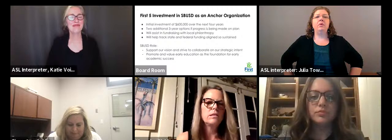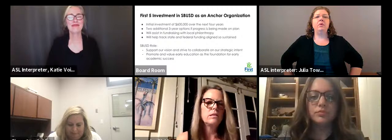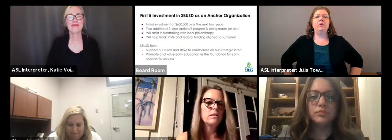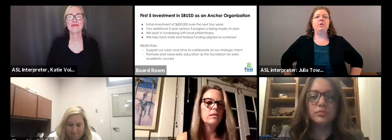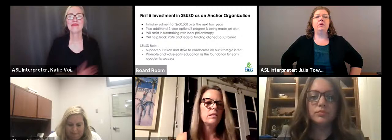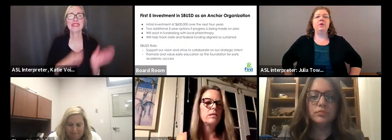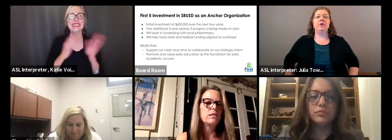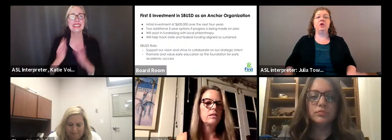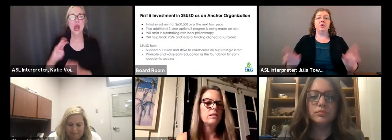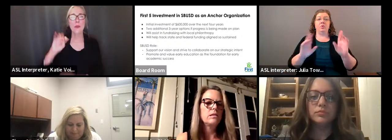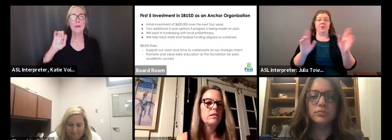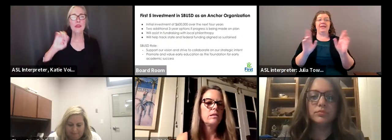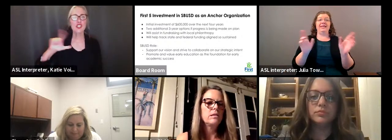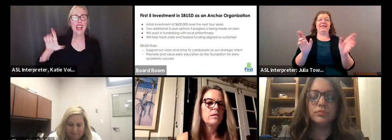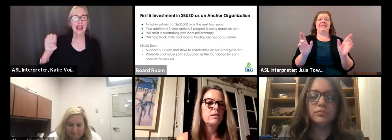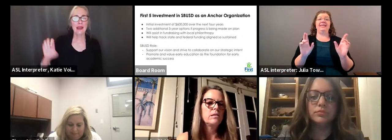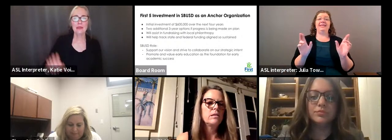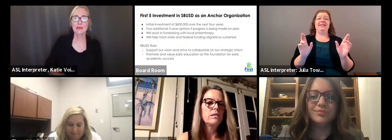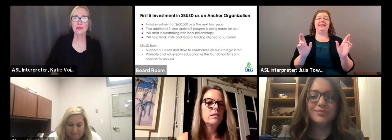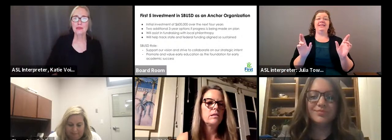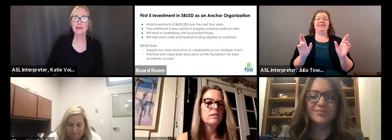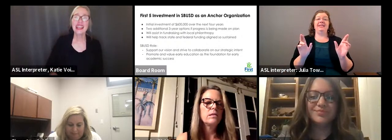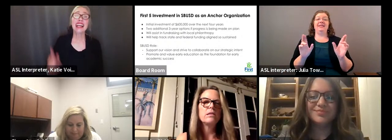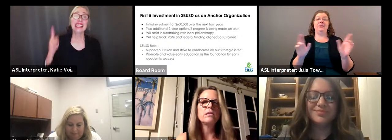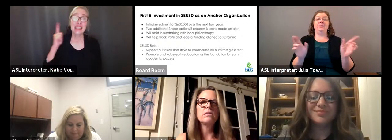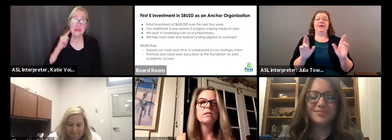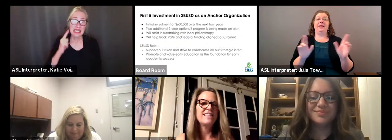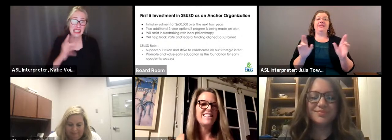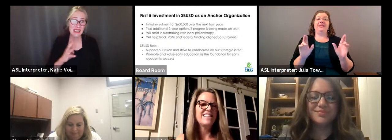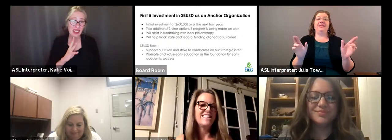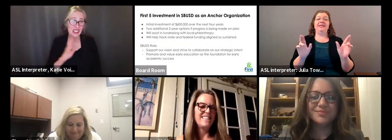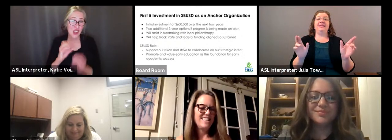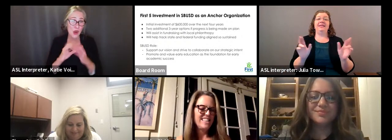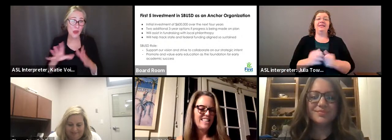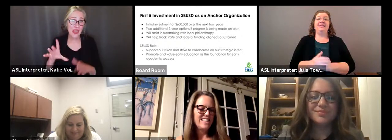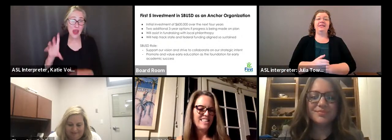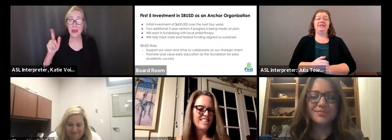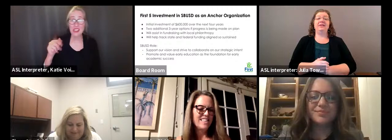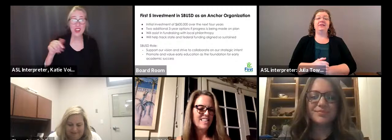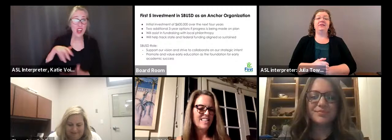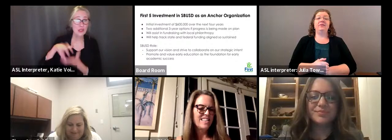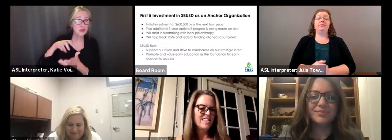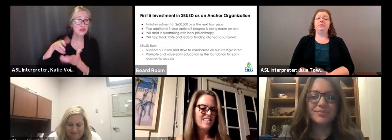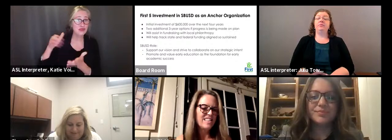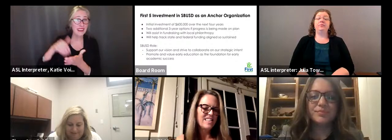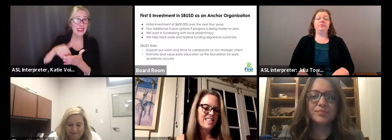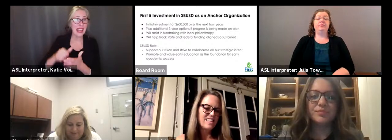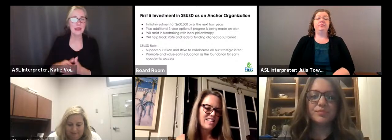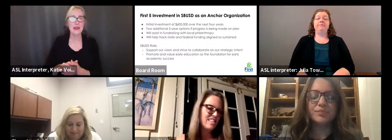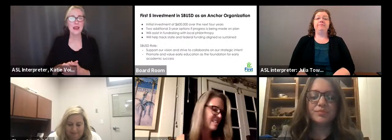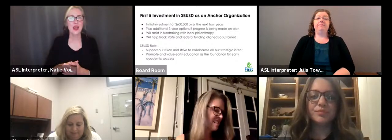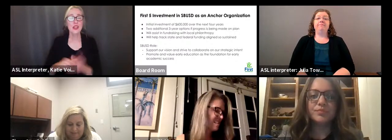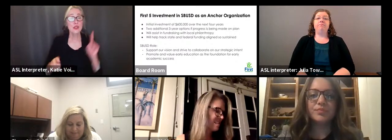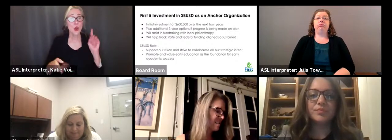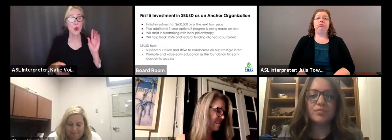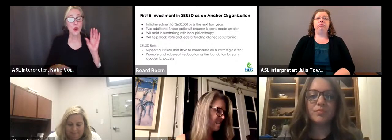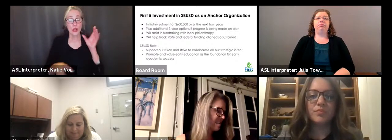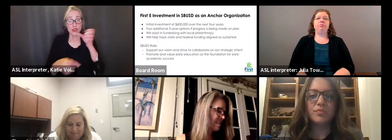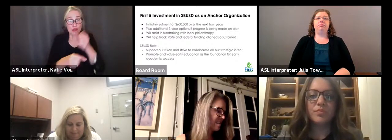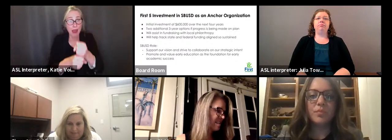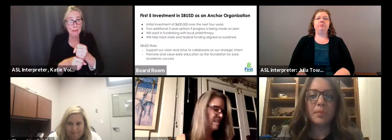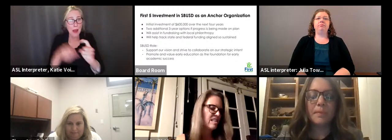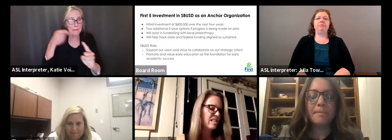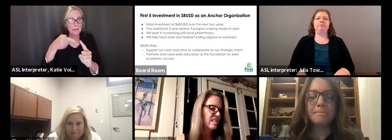right, let's see if I can get through this without the dogs going crazy again. So just to wrap up, First Five is